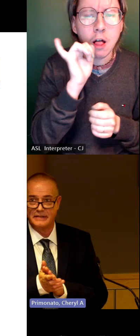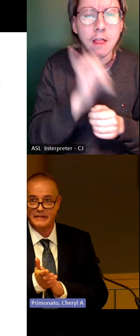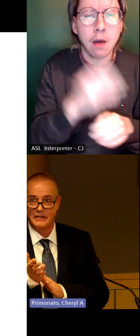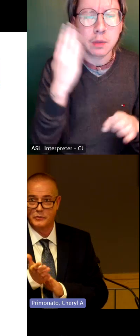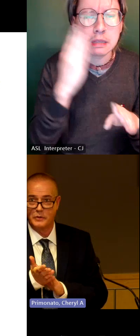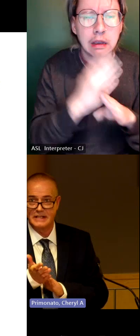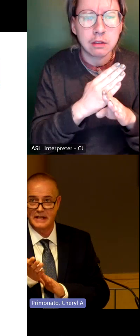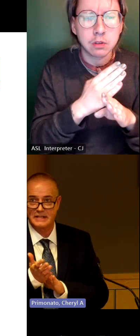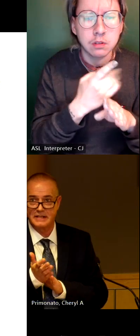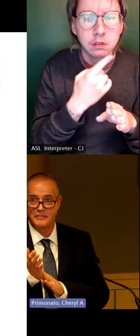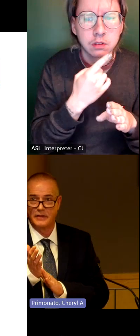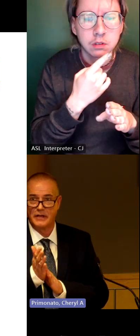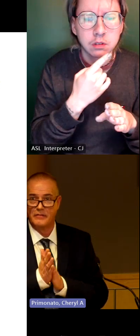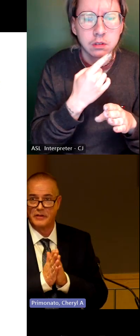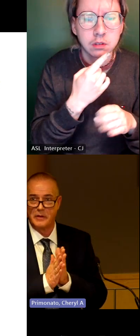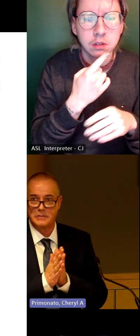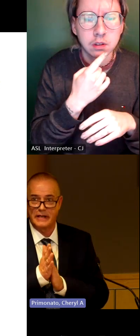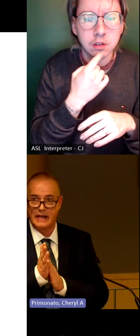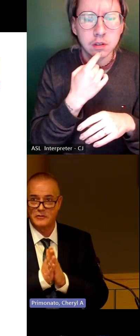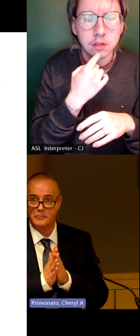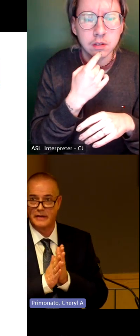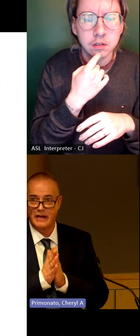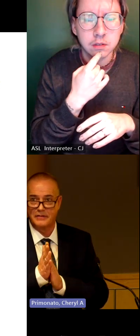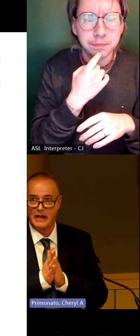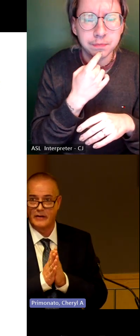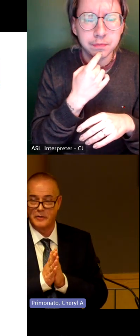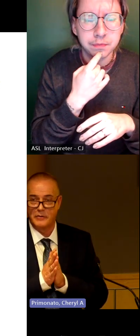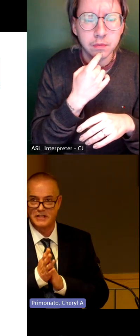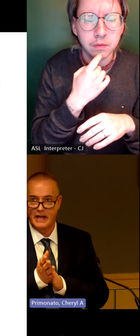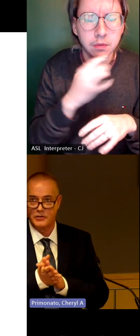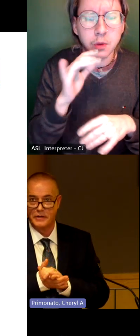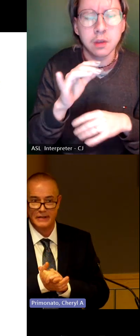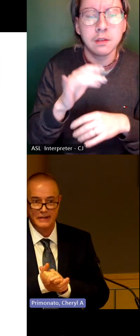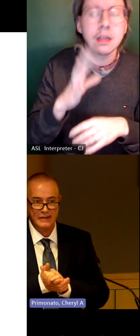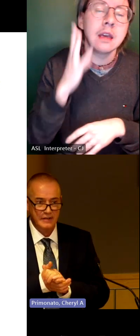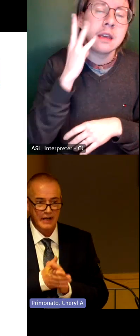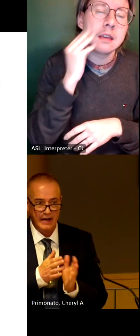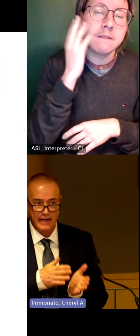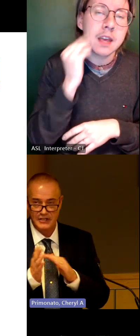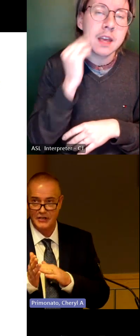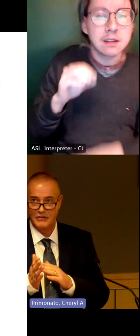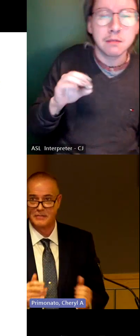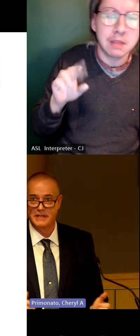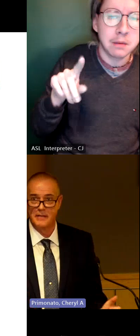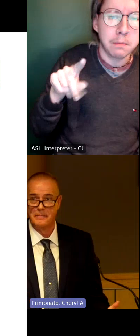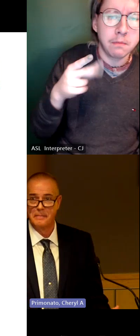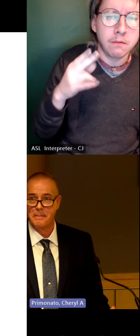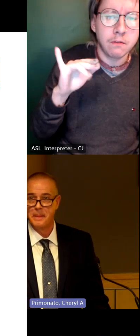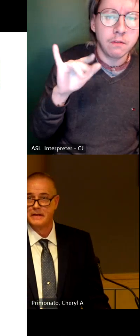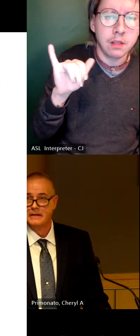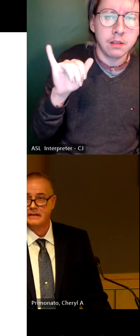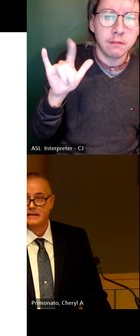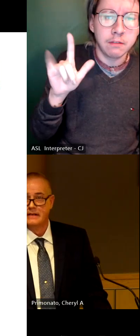the 19th to the 26th in Philadelphia, but it's been canceled by the FTA. It'll be rescheduled next year